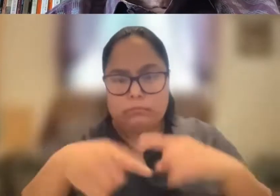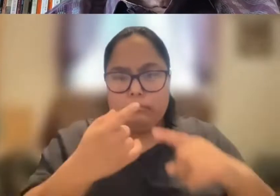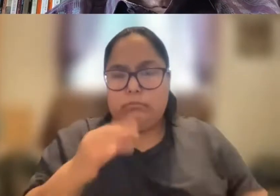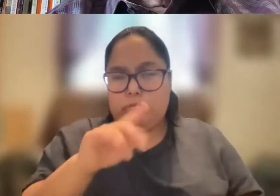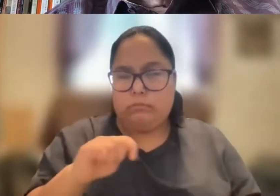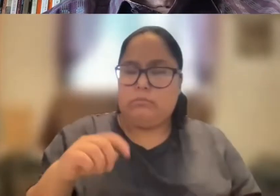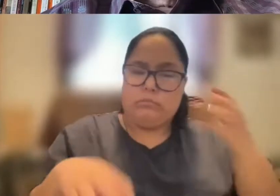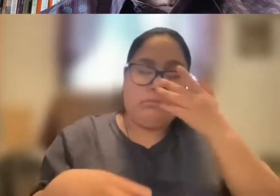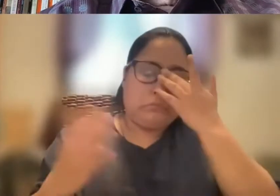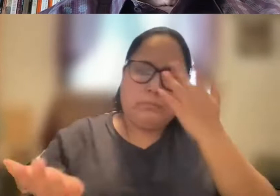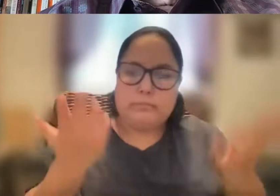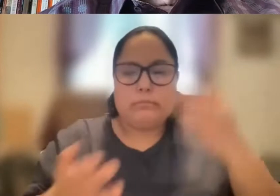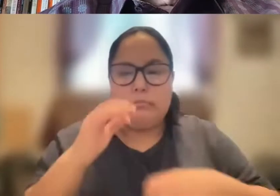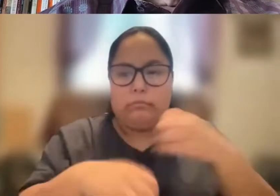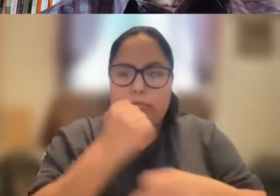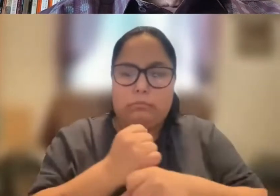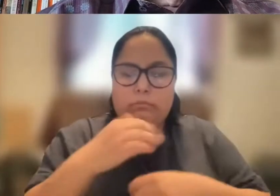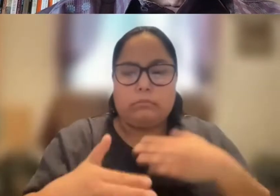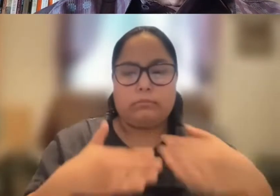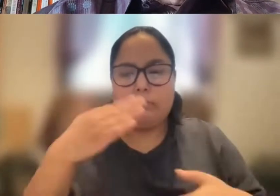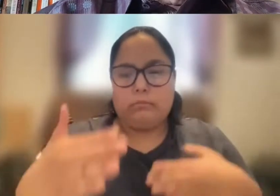you, and next year maybe you can raise the flag.